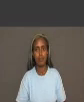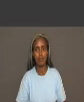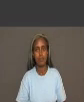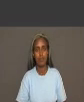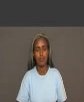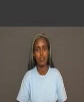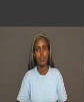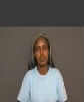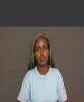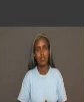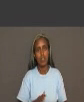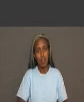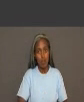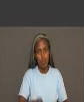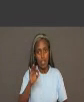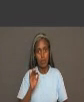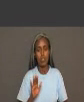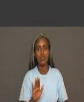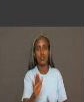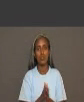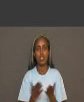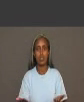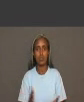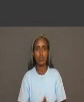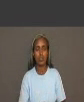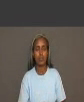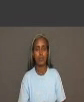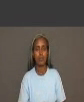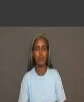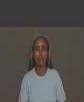They are also available in your textbook.